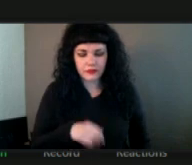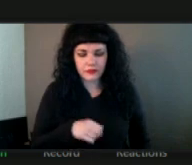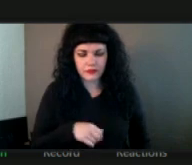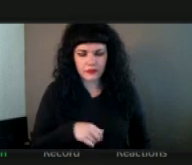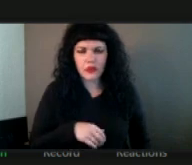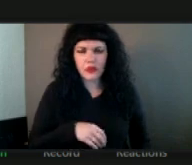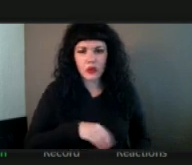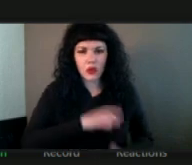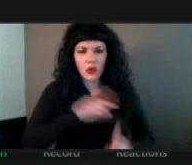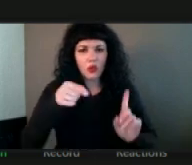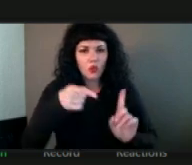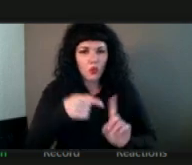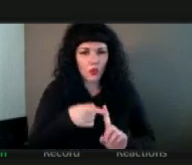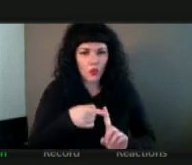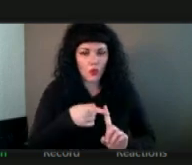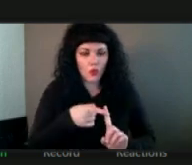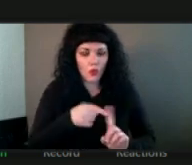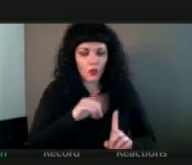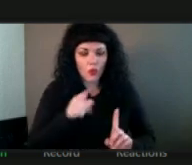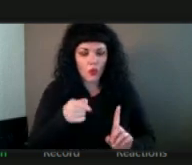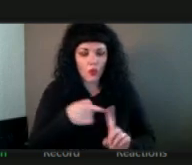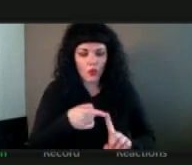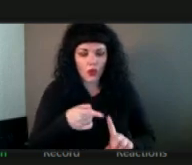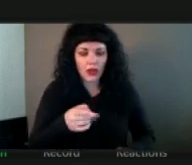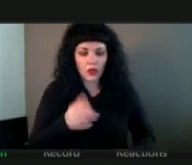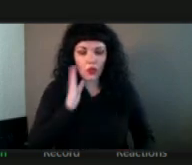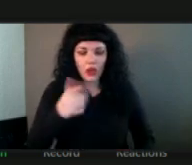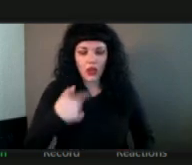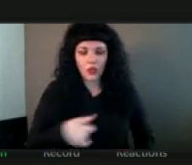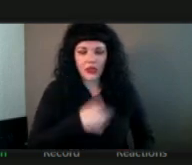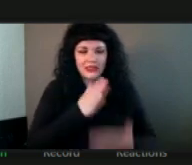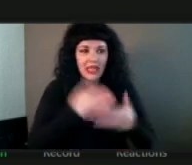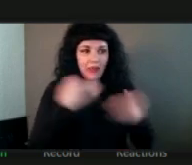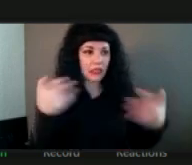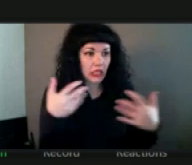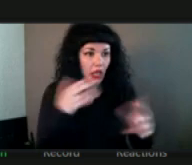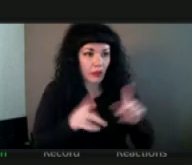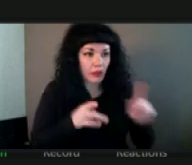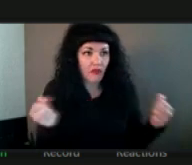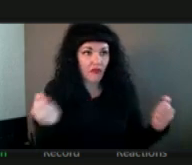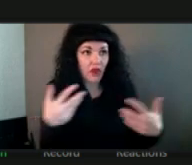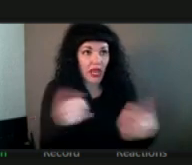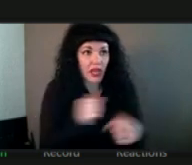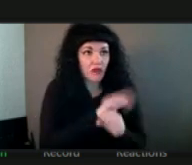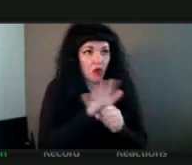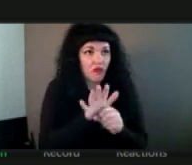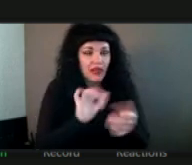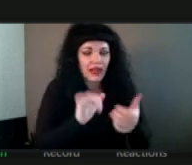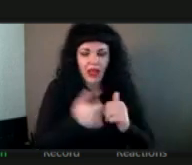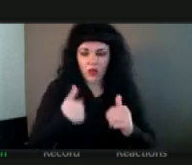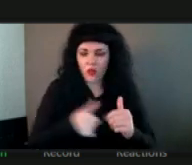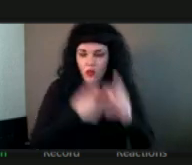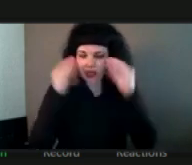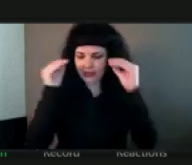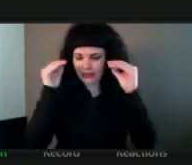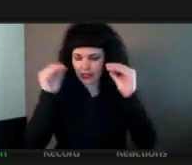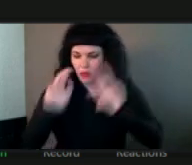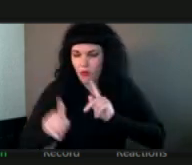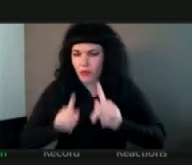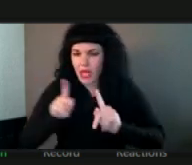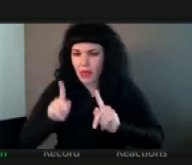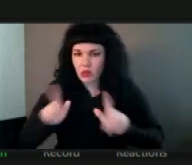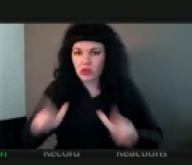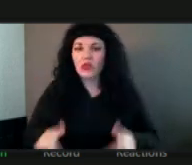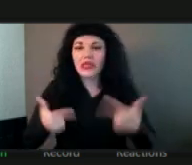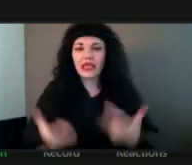to live with it? So Dr. McGrath, could you share one thing that every